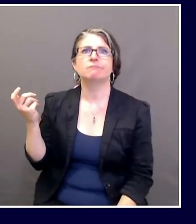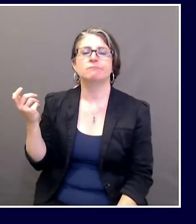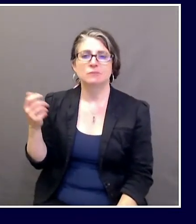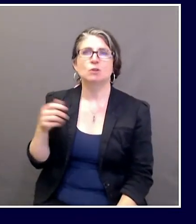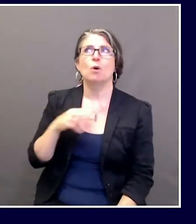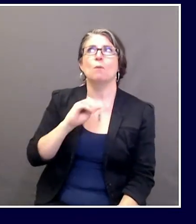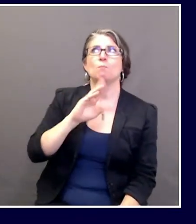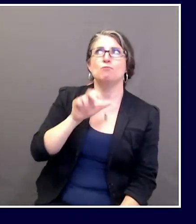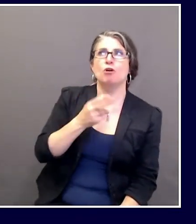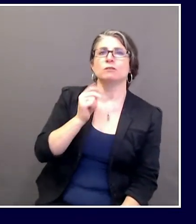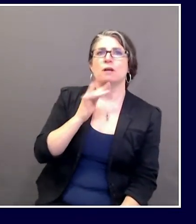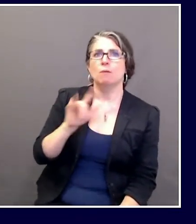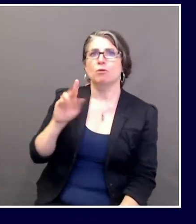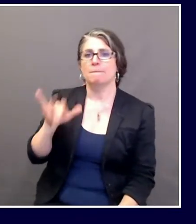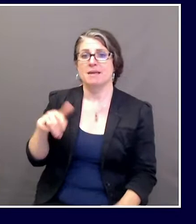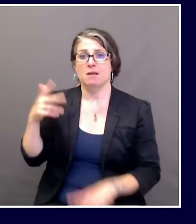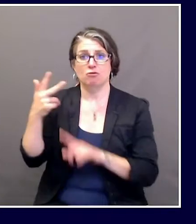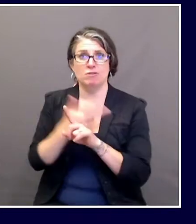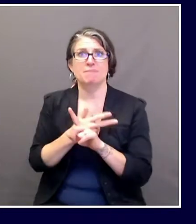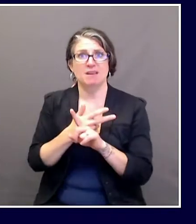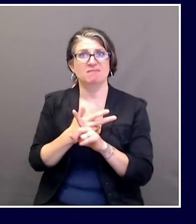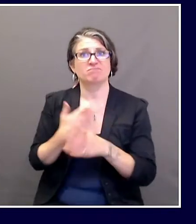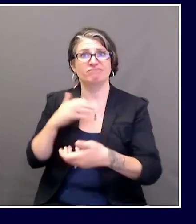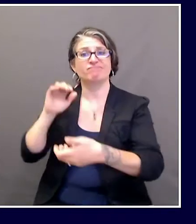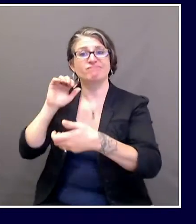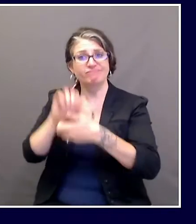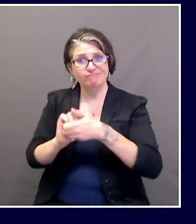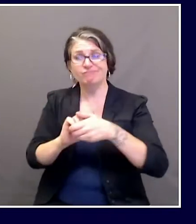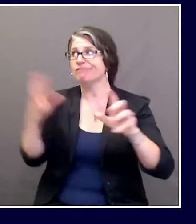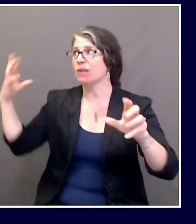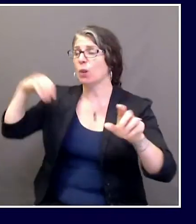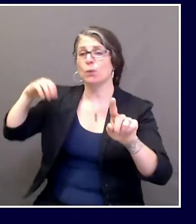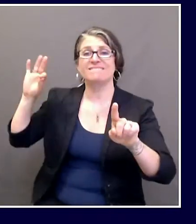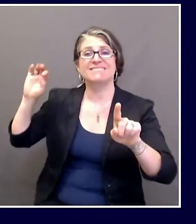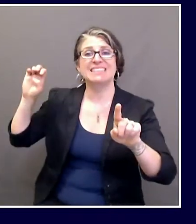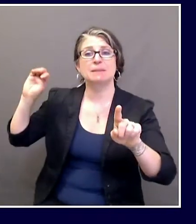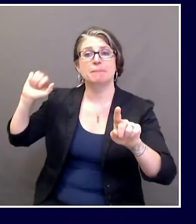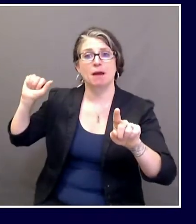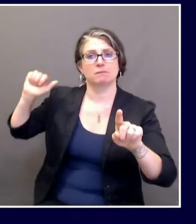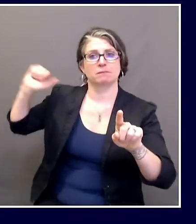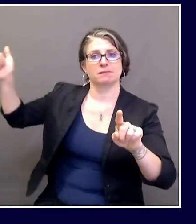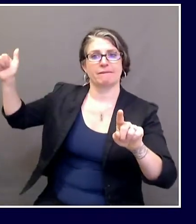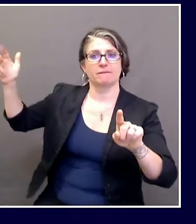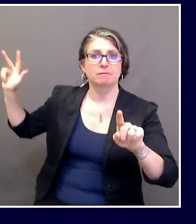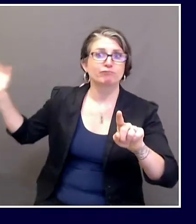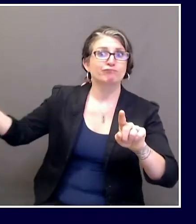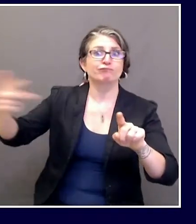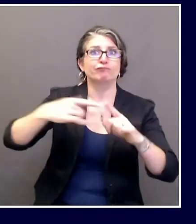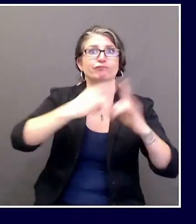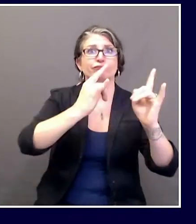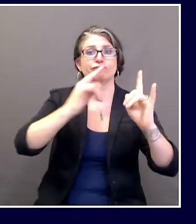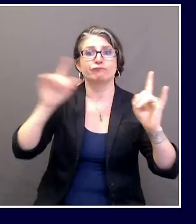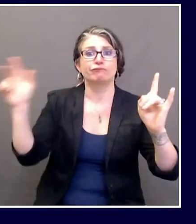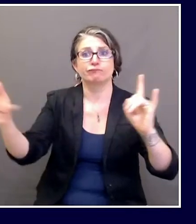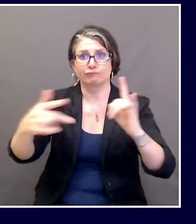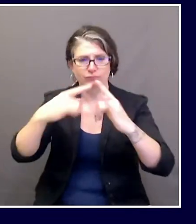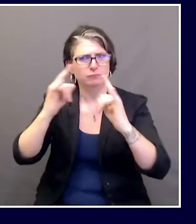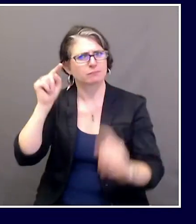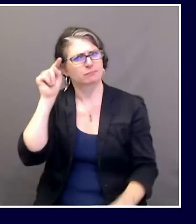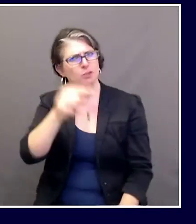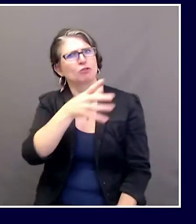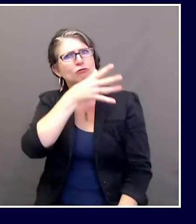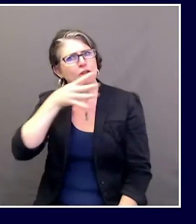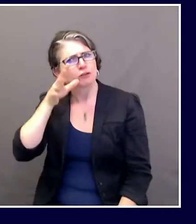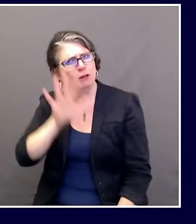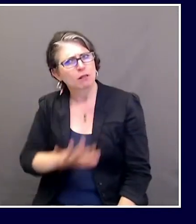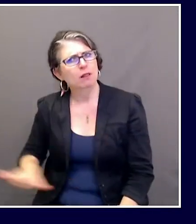for much of the mobile vaccination units drive through Maine, it has focused on rural counties, Oxford,